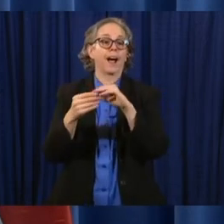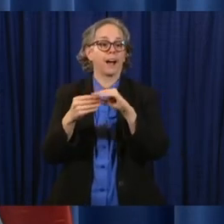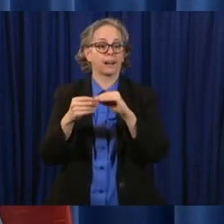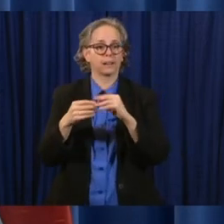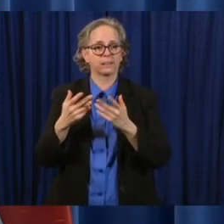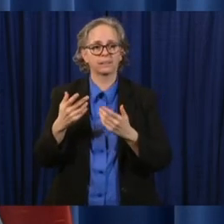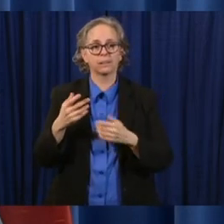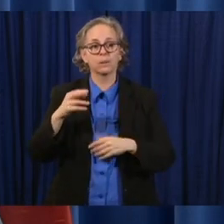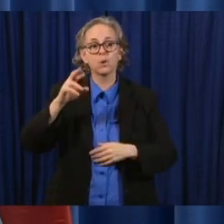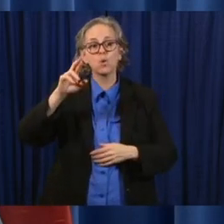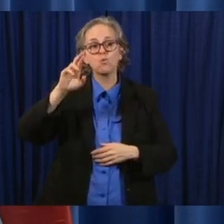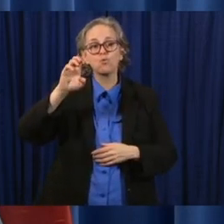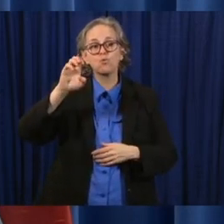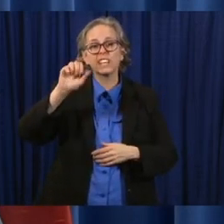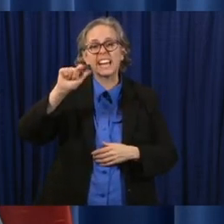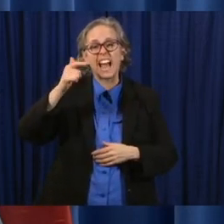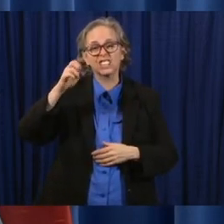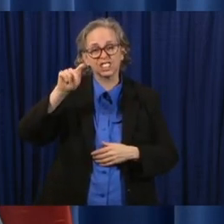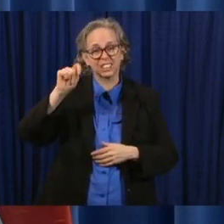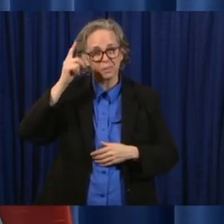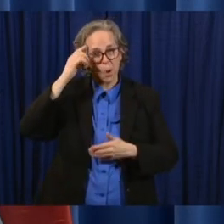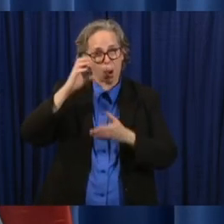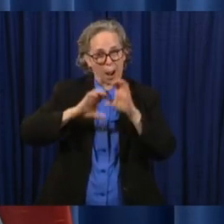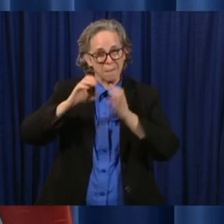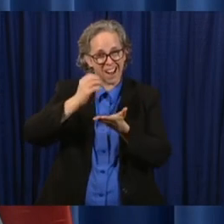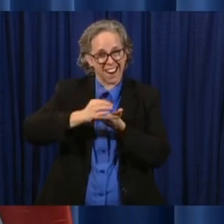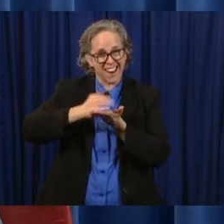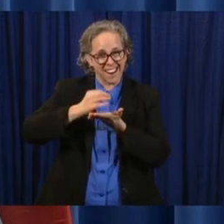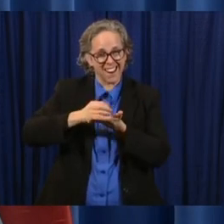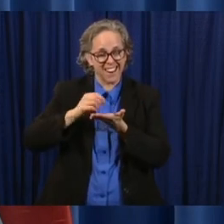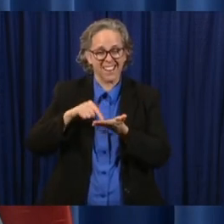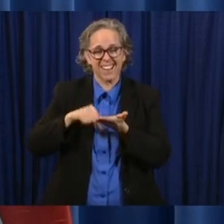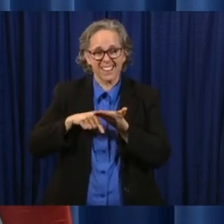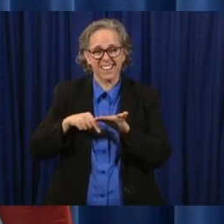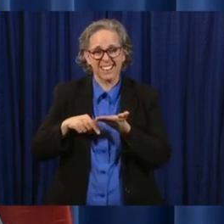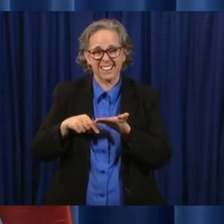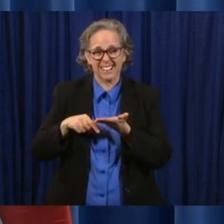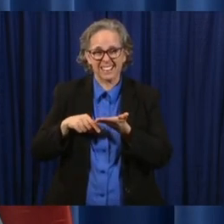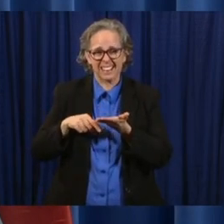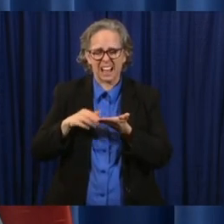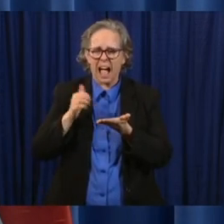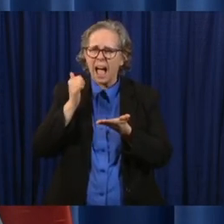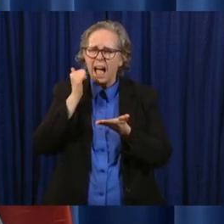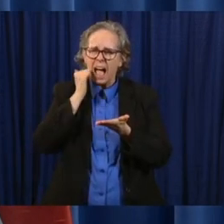a chart every day that has our labs in Ohio,